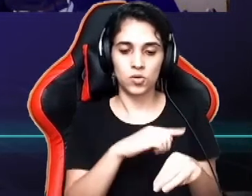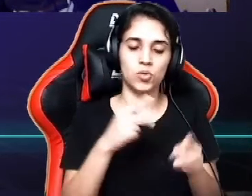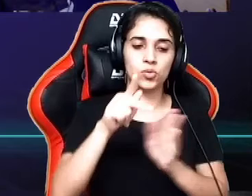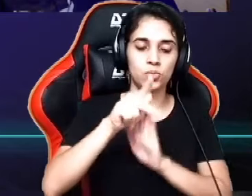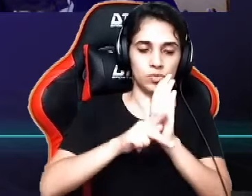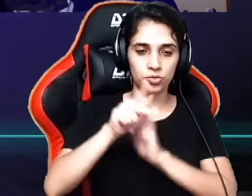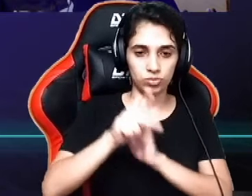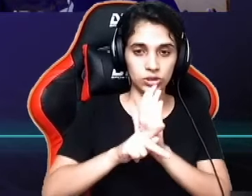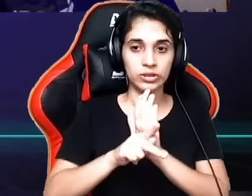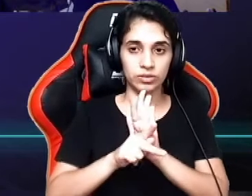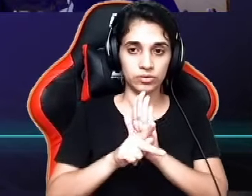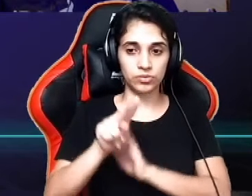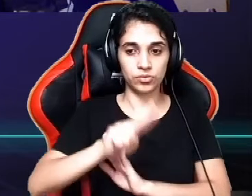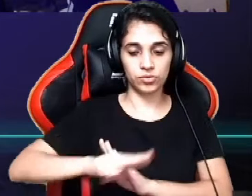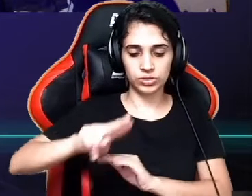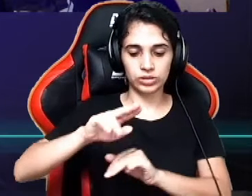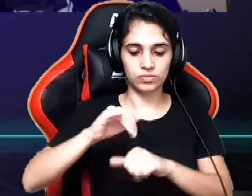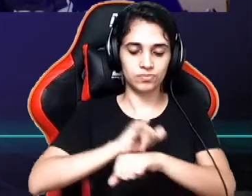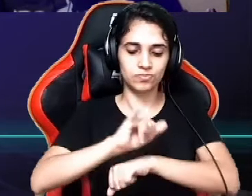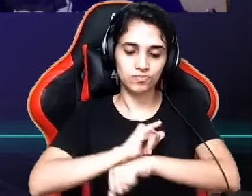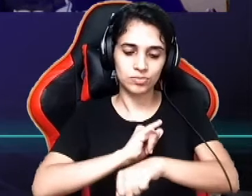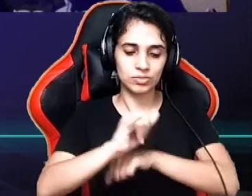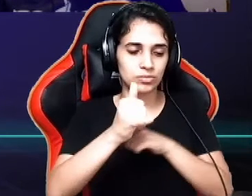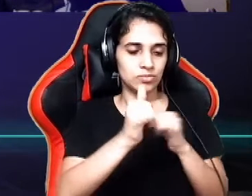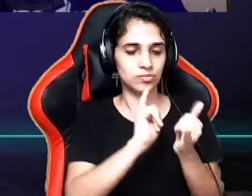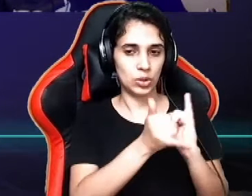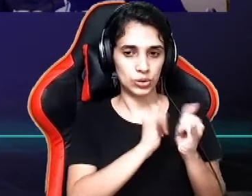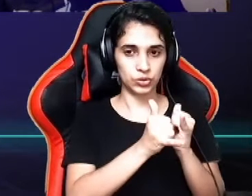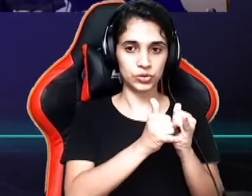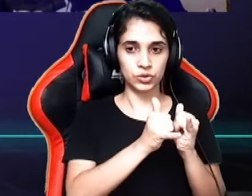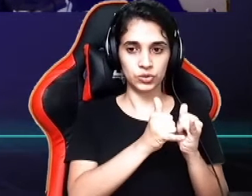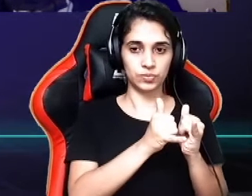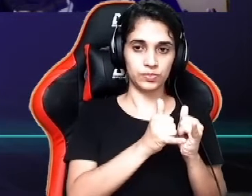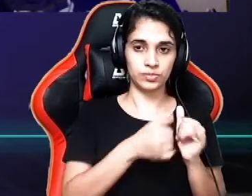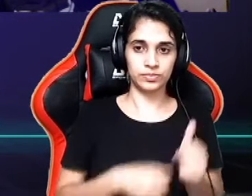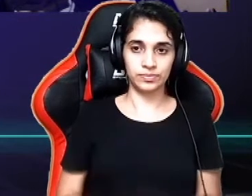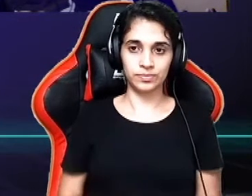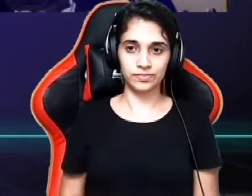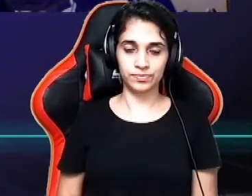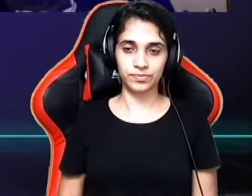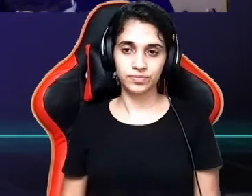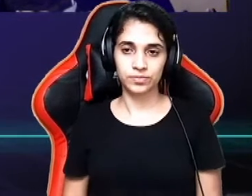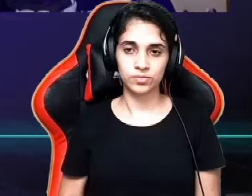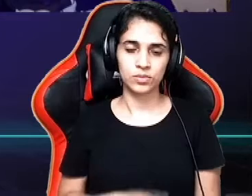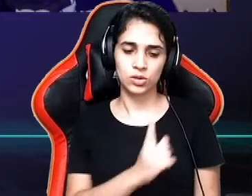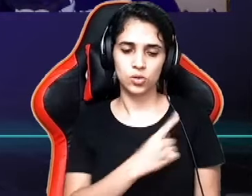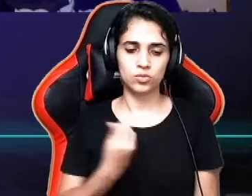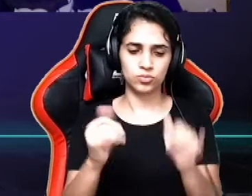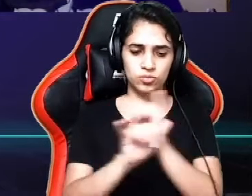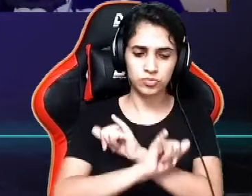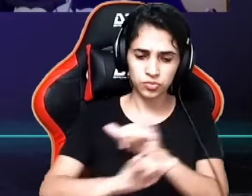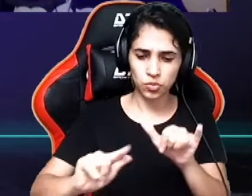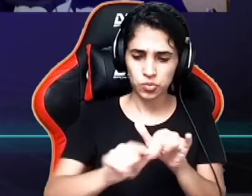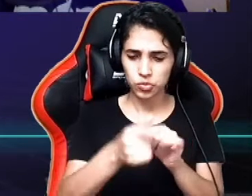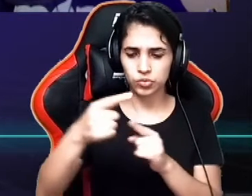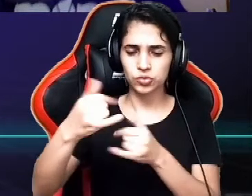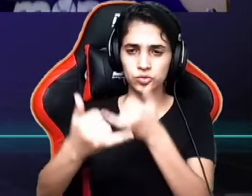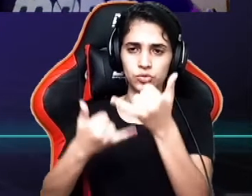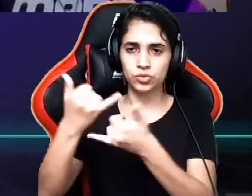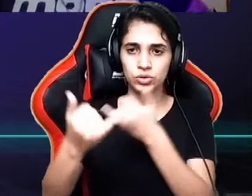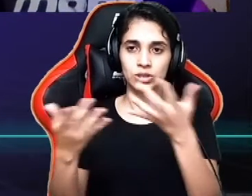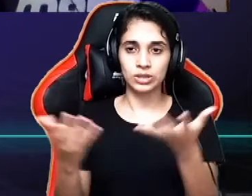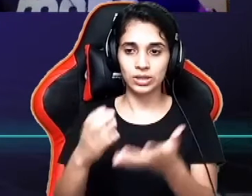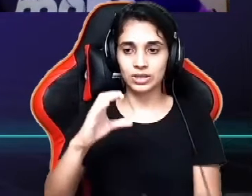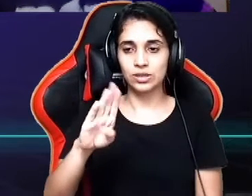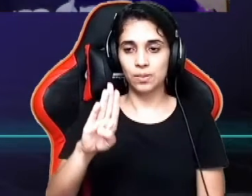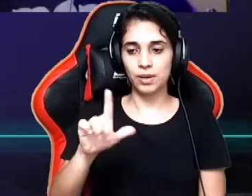tool for the game and our project using the esports ecosystem. But quickly we pivoted. We went into other